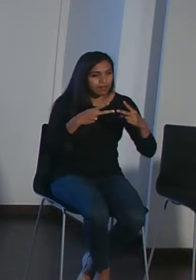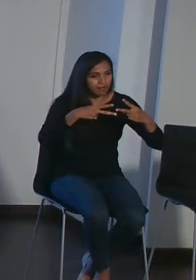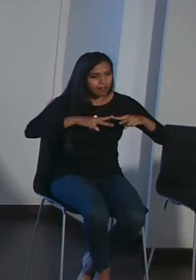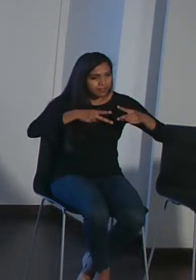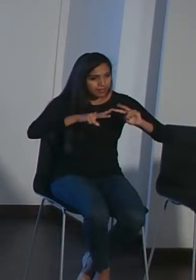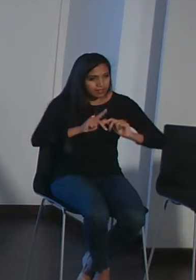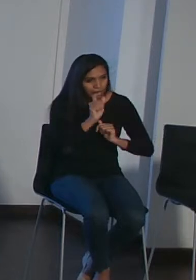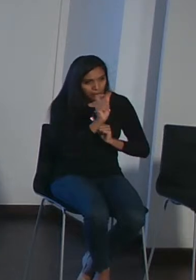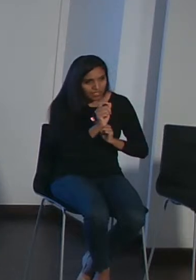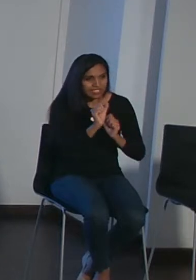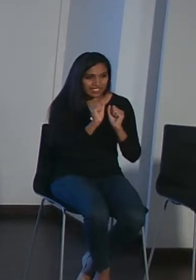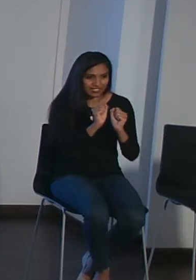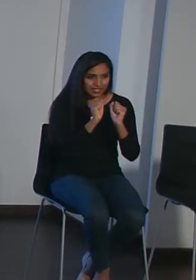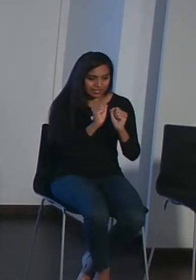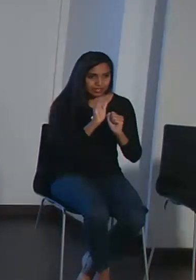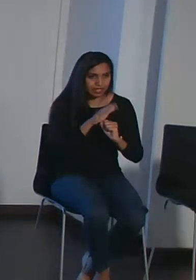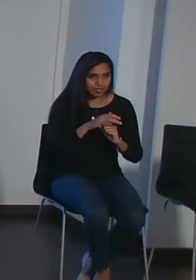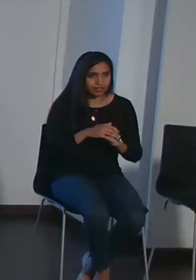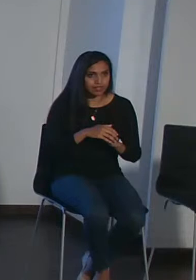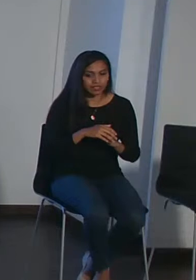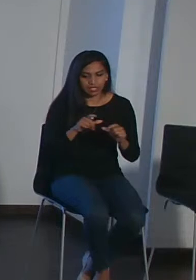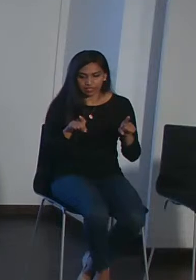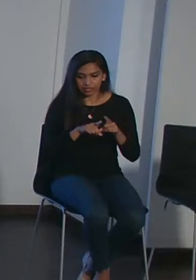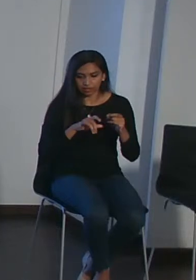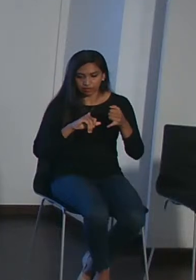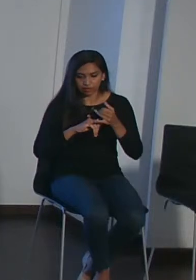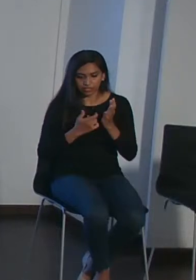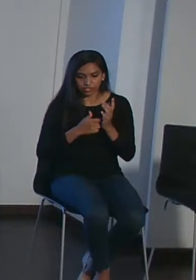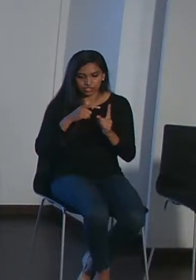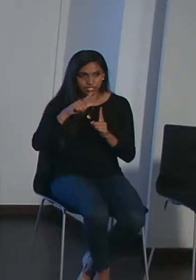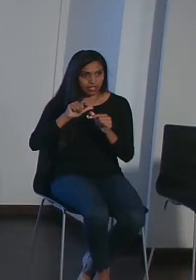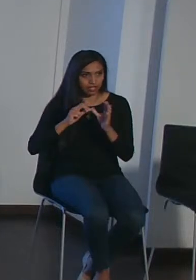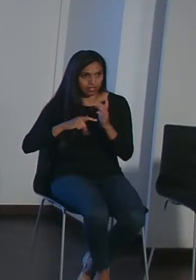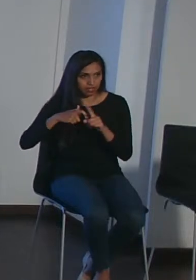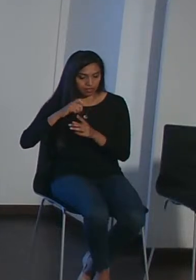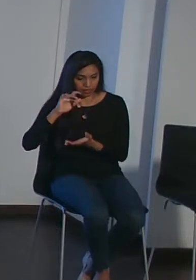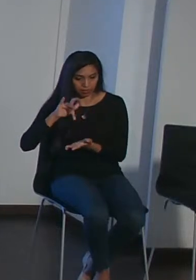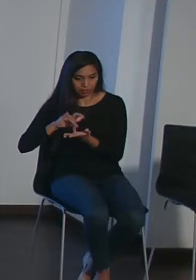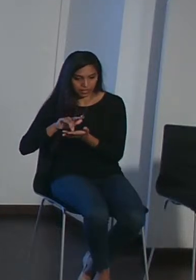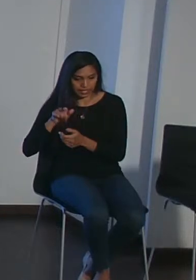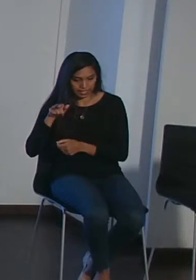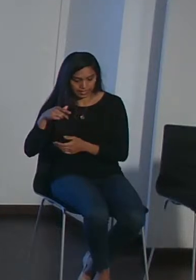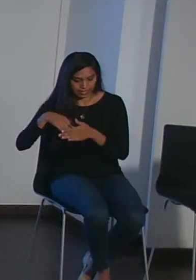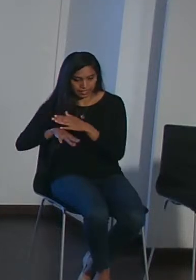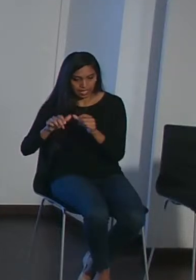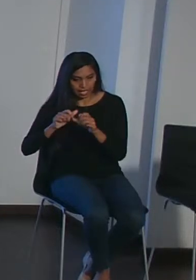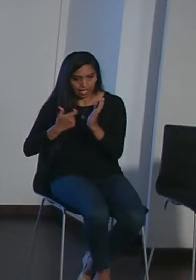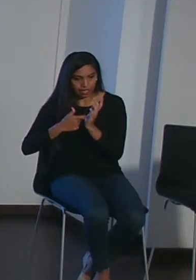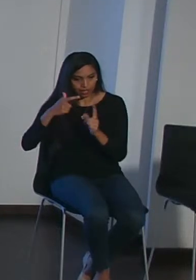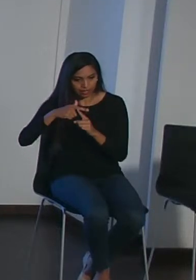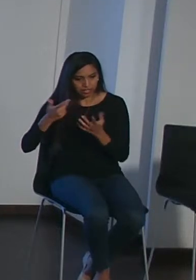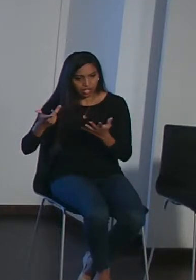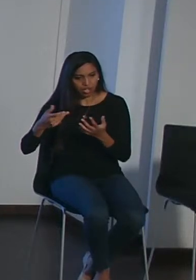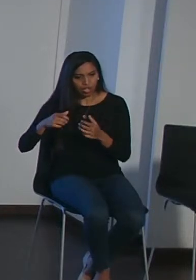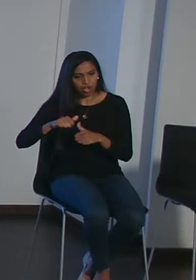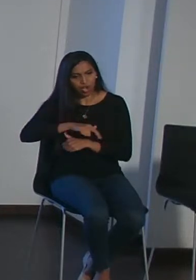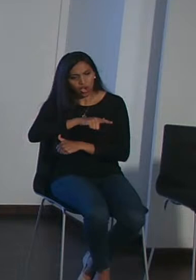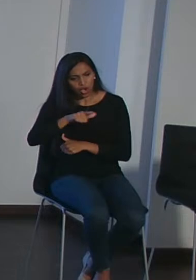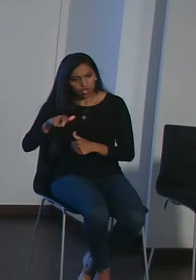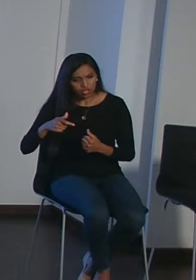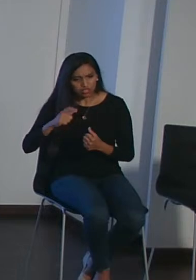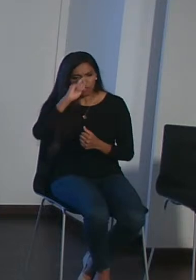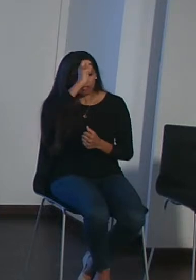Um, and also in Sri Lanka, there's no art history discourse. It's all just Western. We